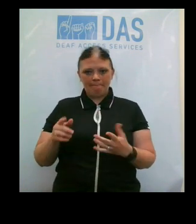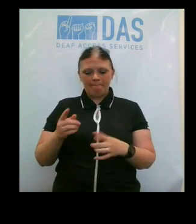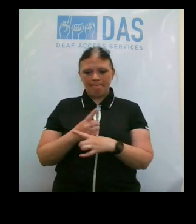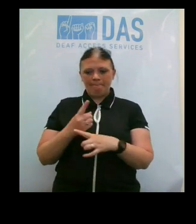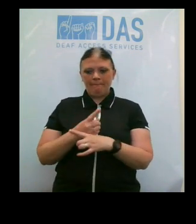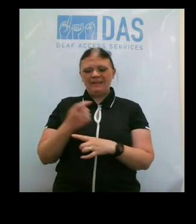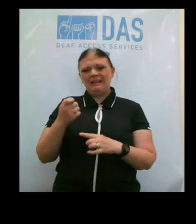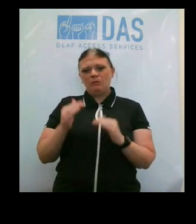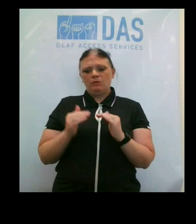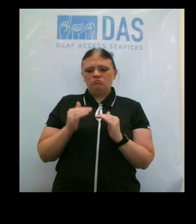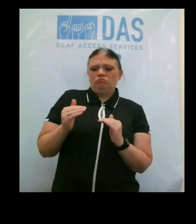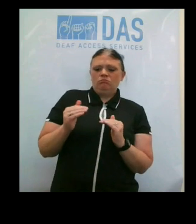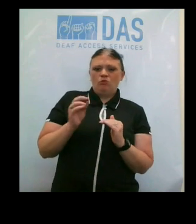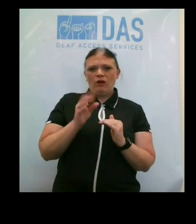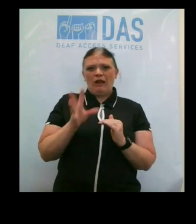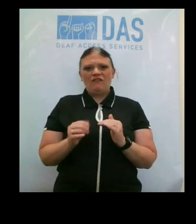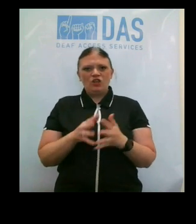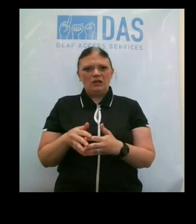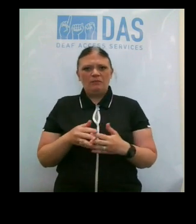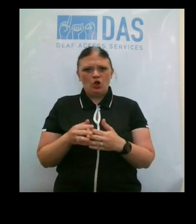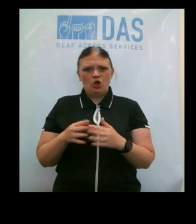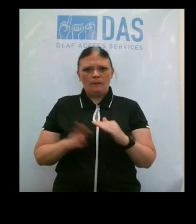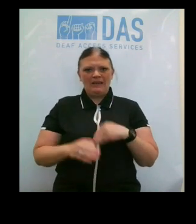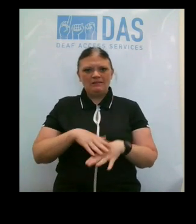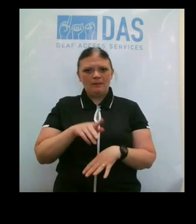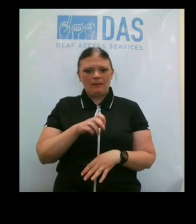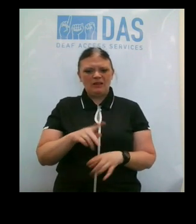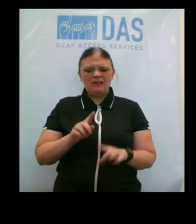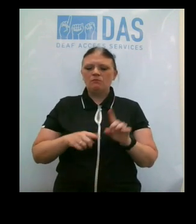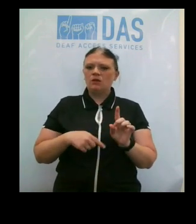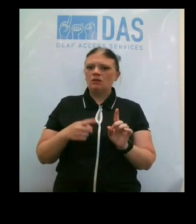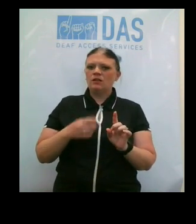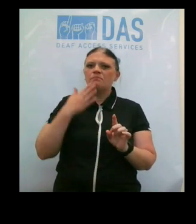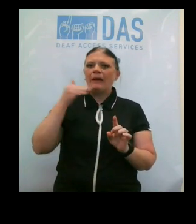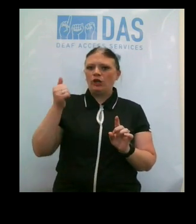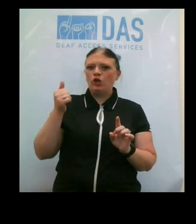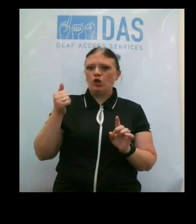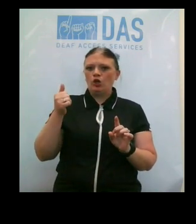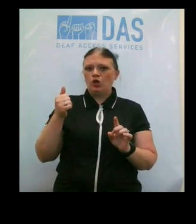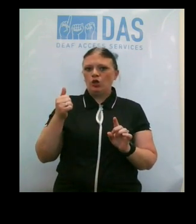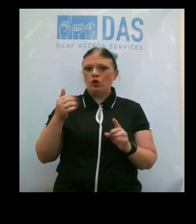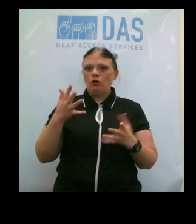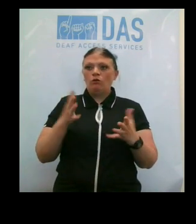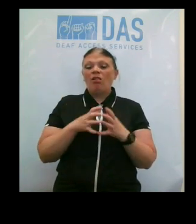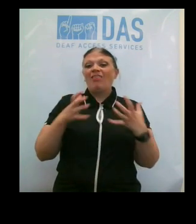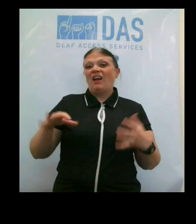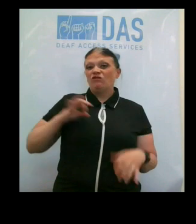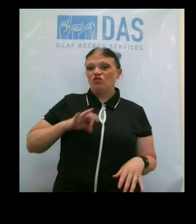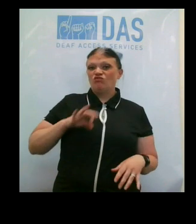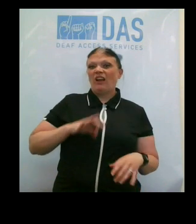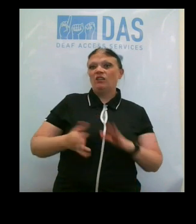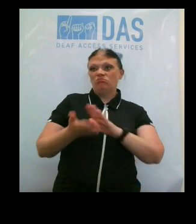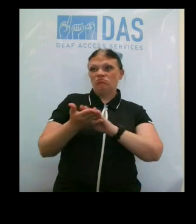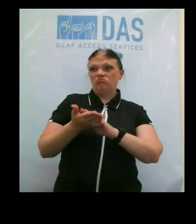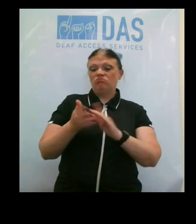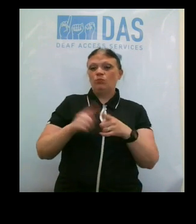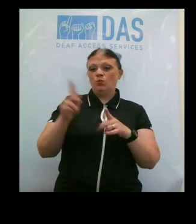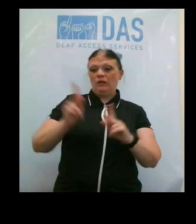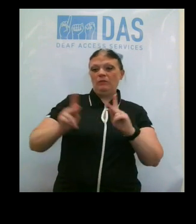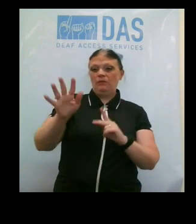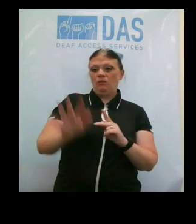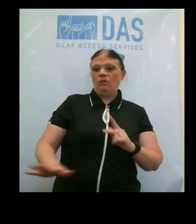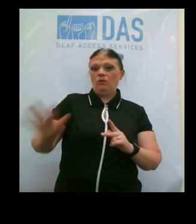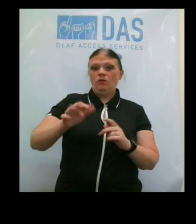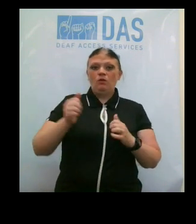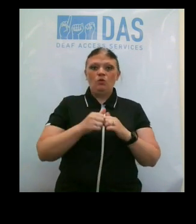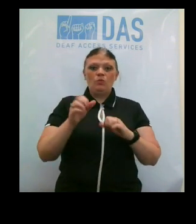African Americans should be based on population, but it's much better than it was. I'd like to give a lot of credit to folks out there, especially with the African American